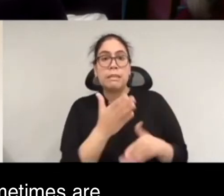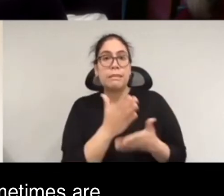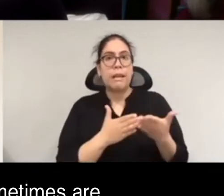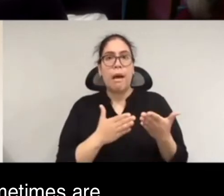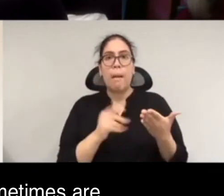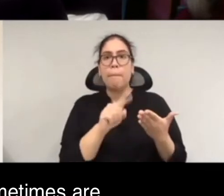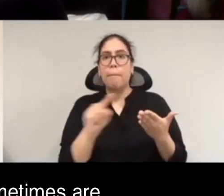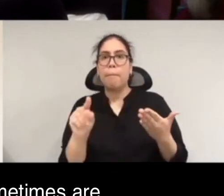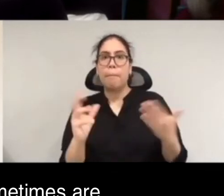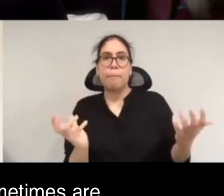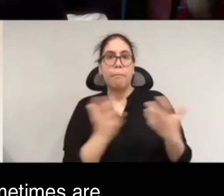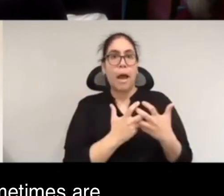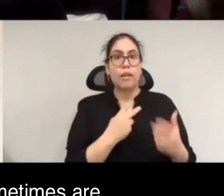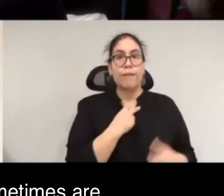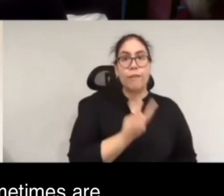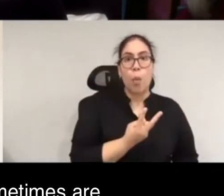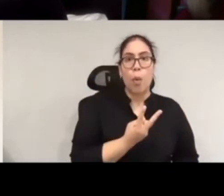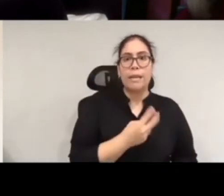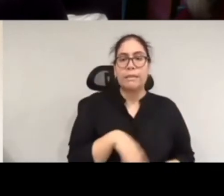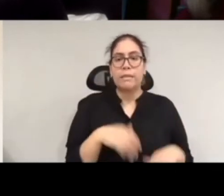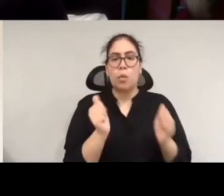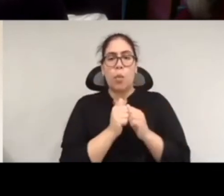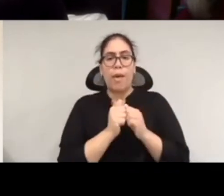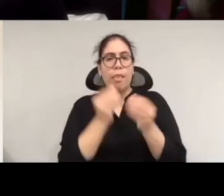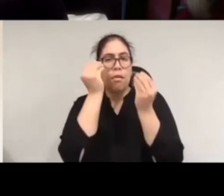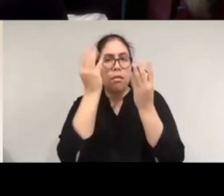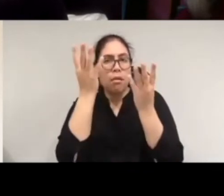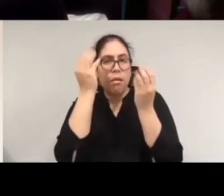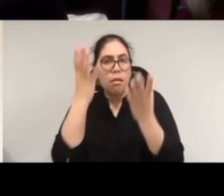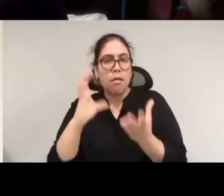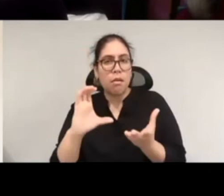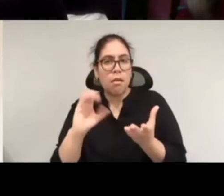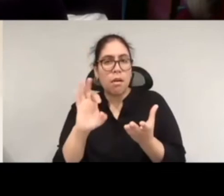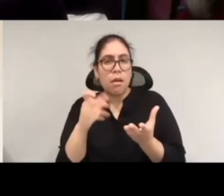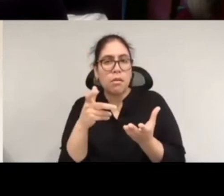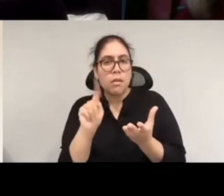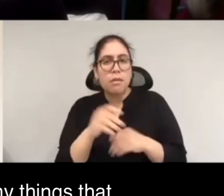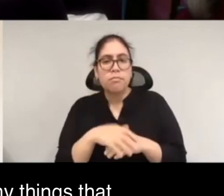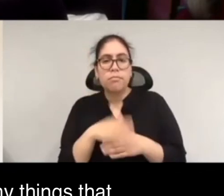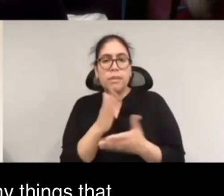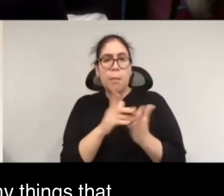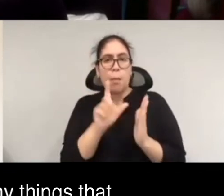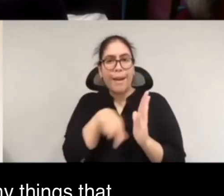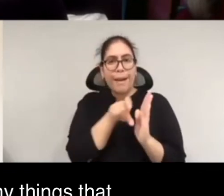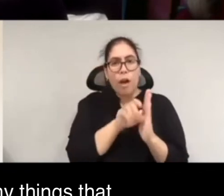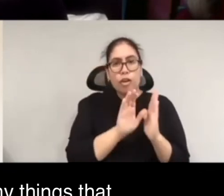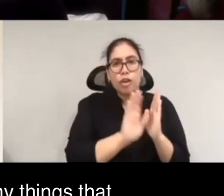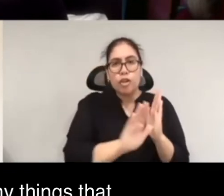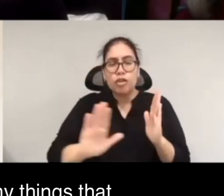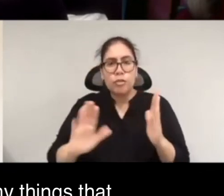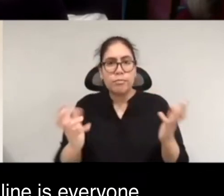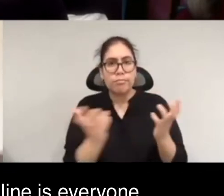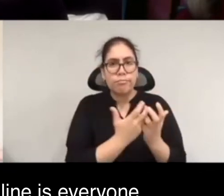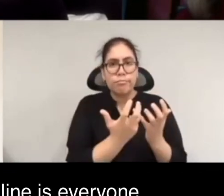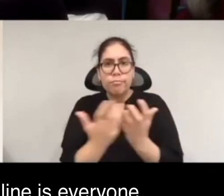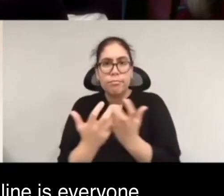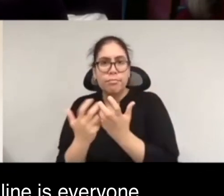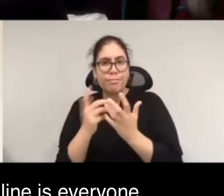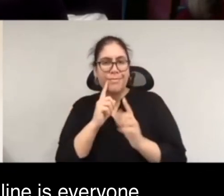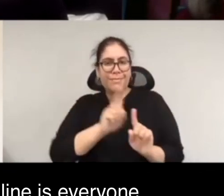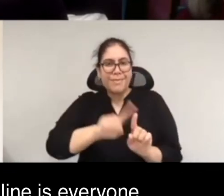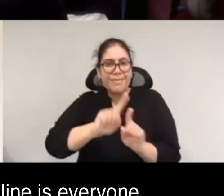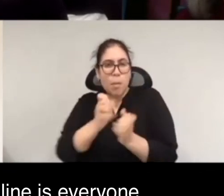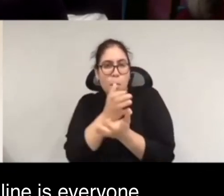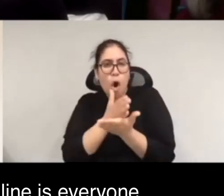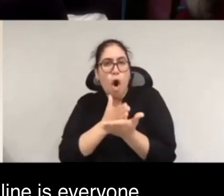matching voice with content, voice with character in the content. There's many things that are coming into play here. So the